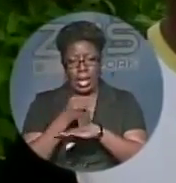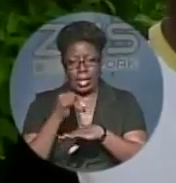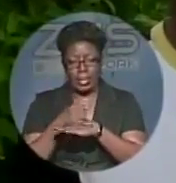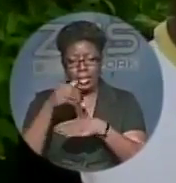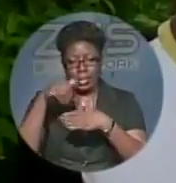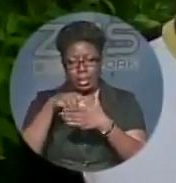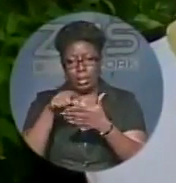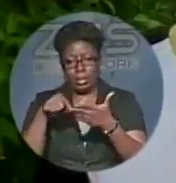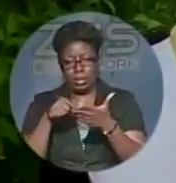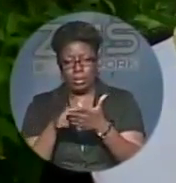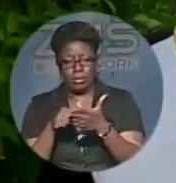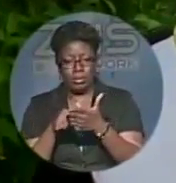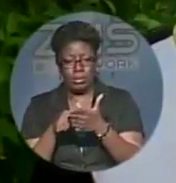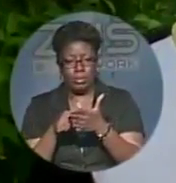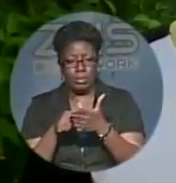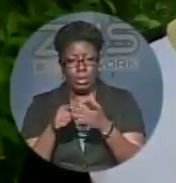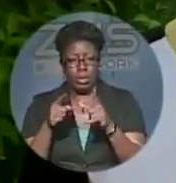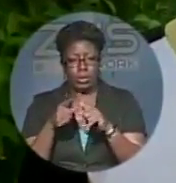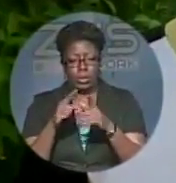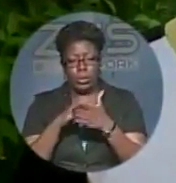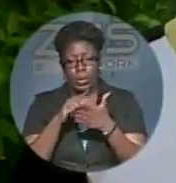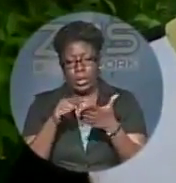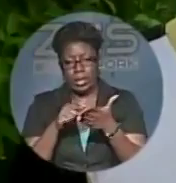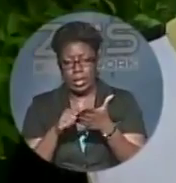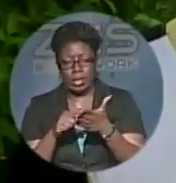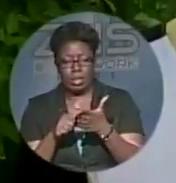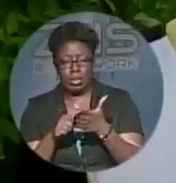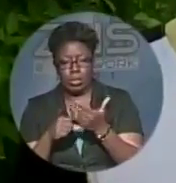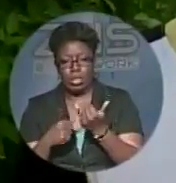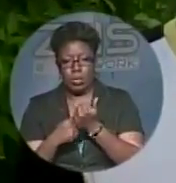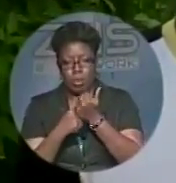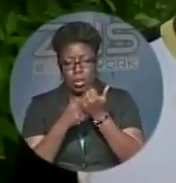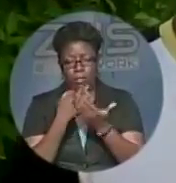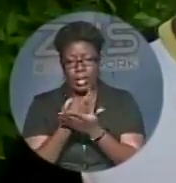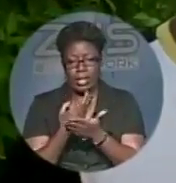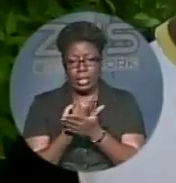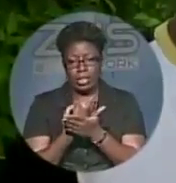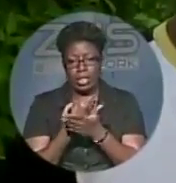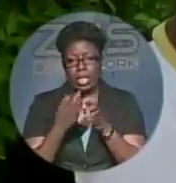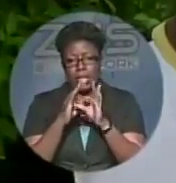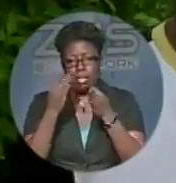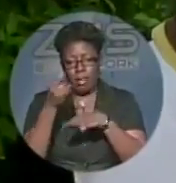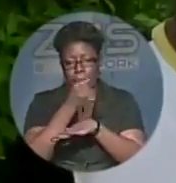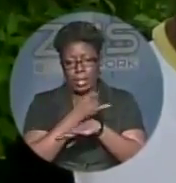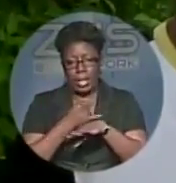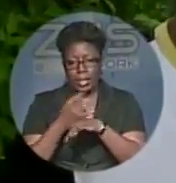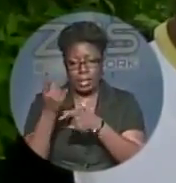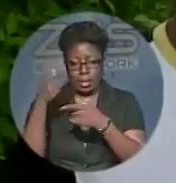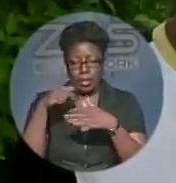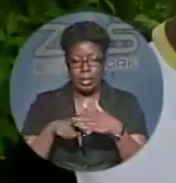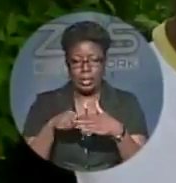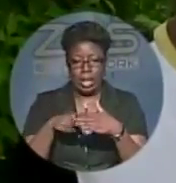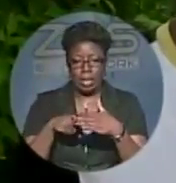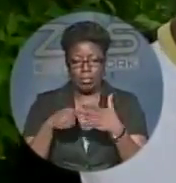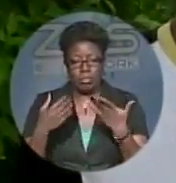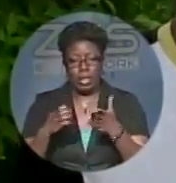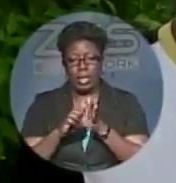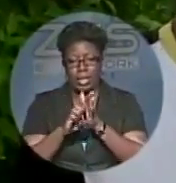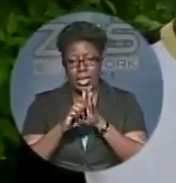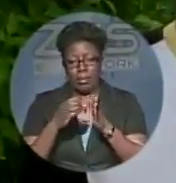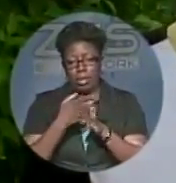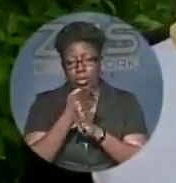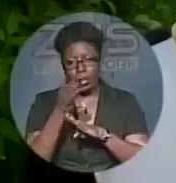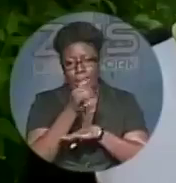involved, and to this end, we have supported financially the family islands coming down. We talk about Crooked Island, Long